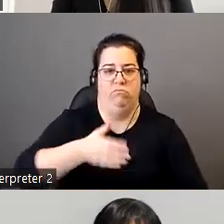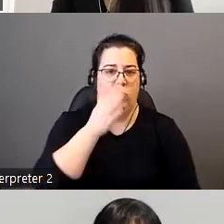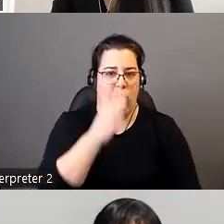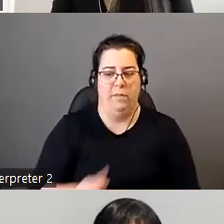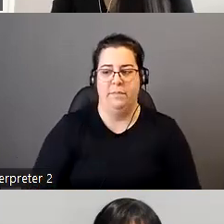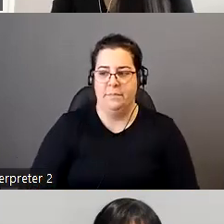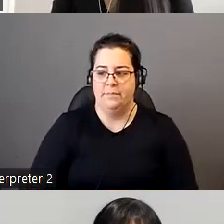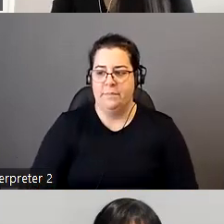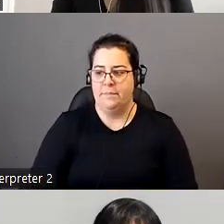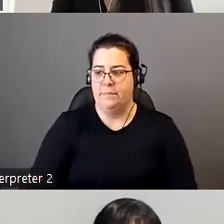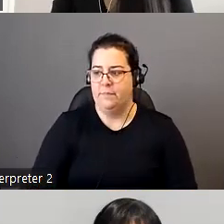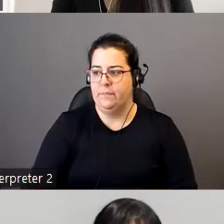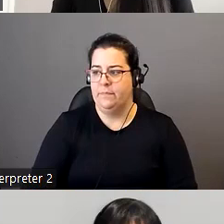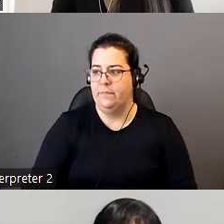available